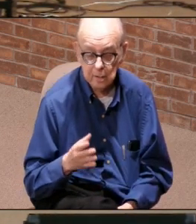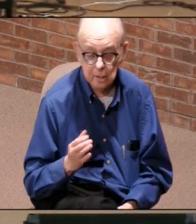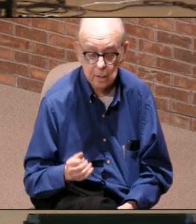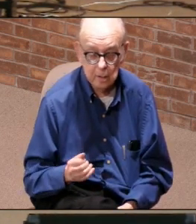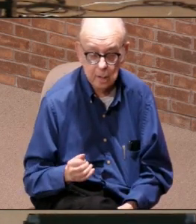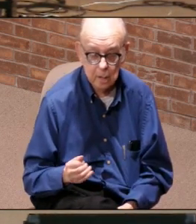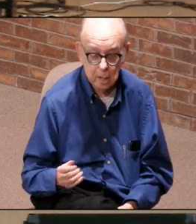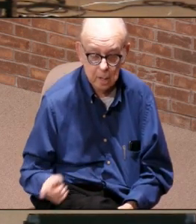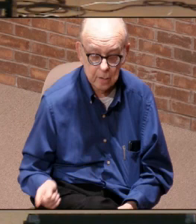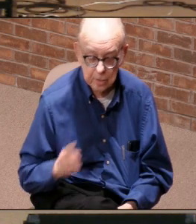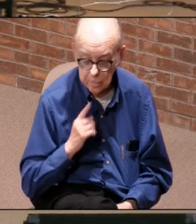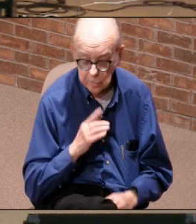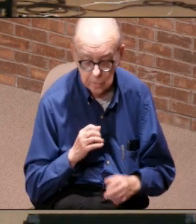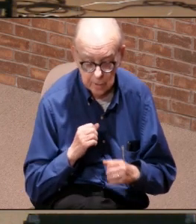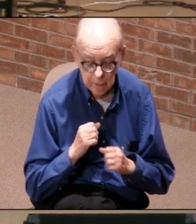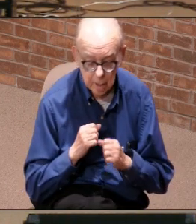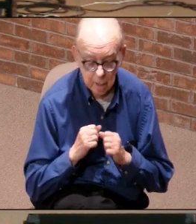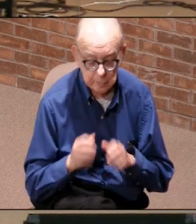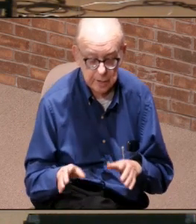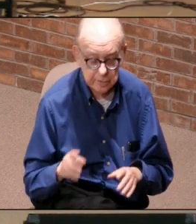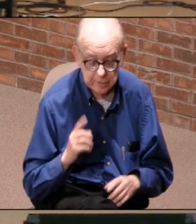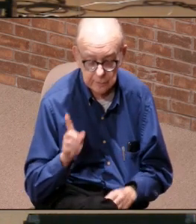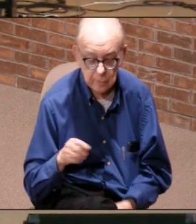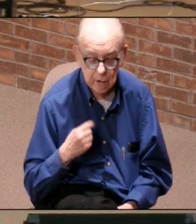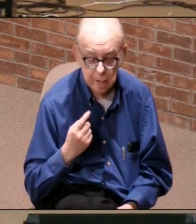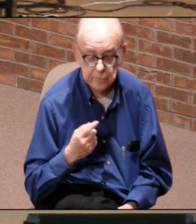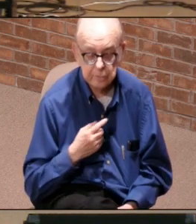because they're a blessing for us